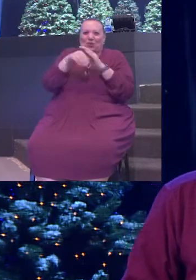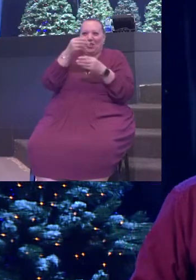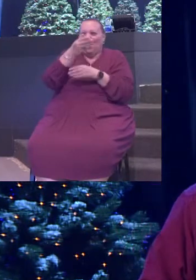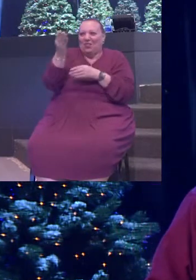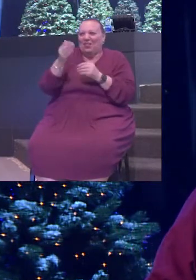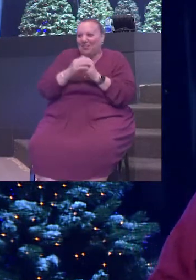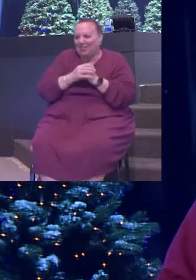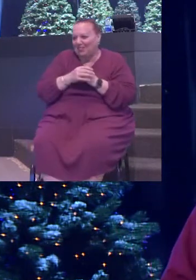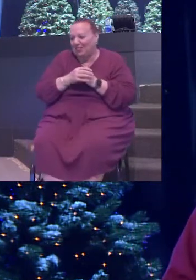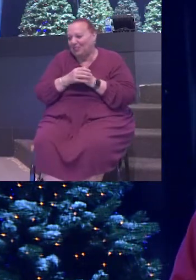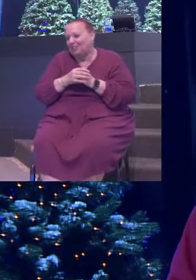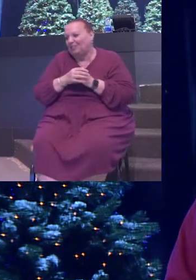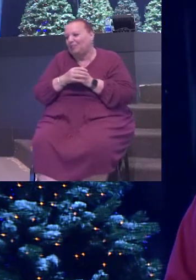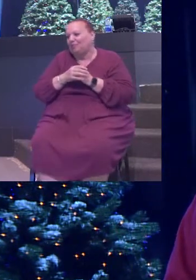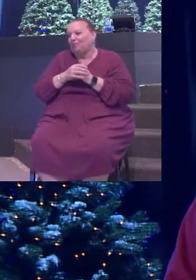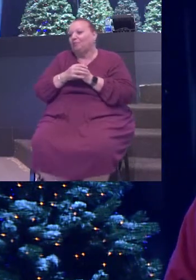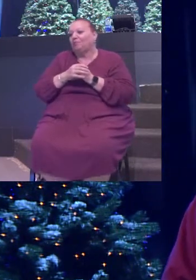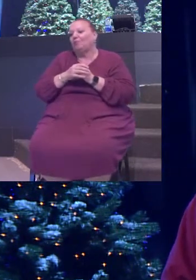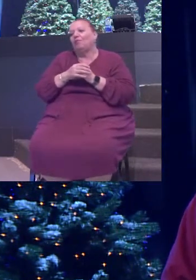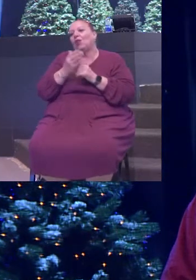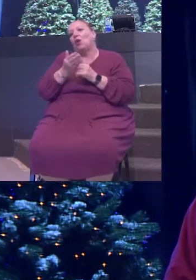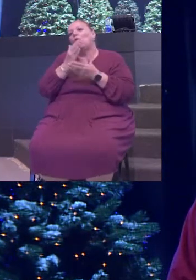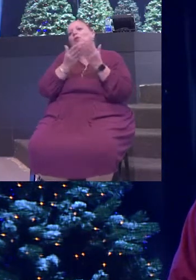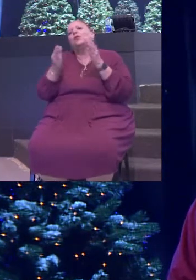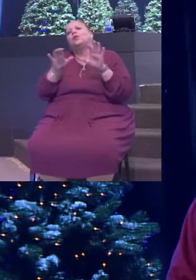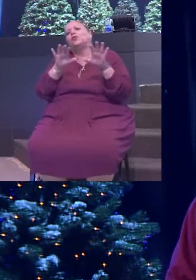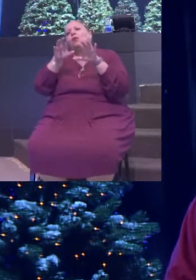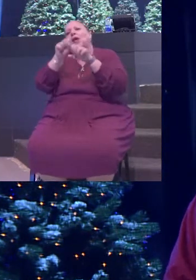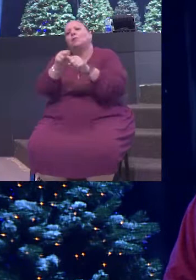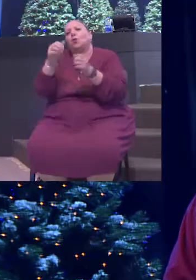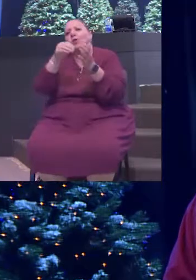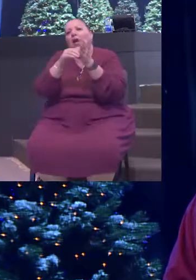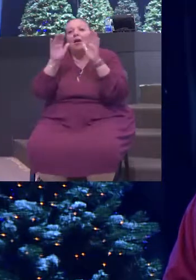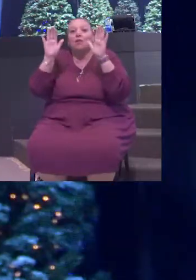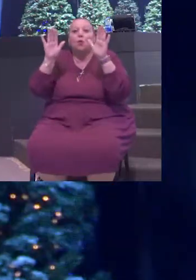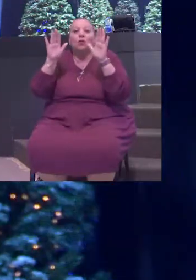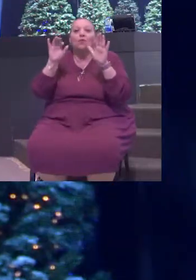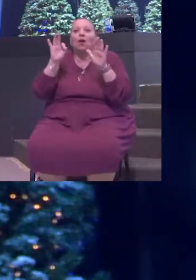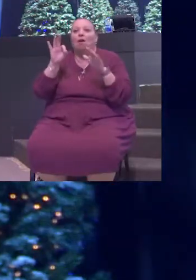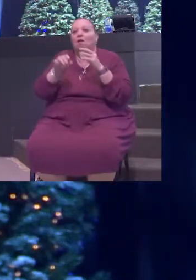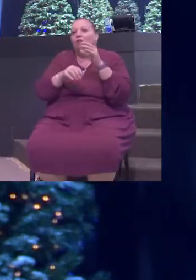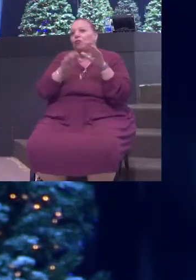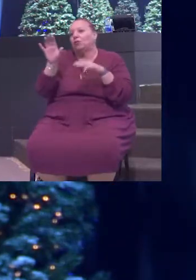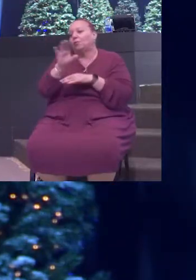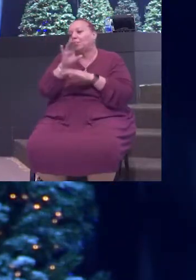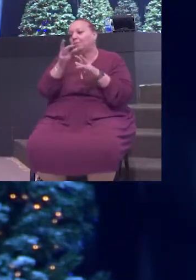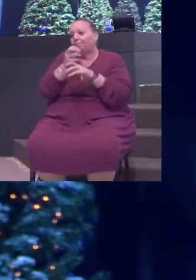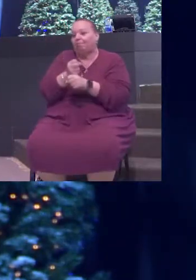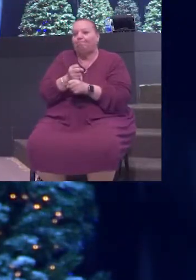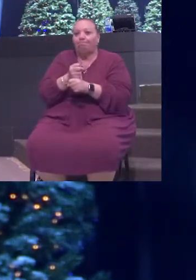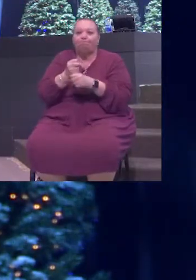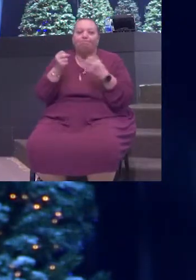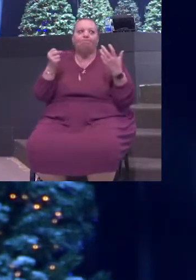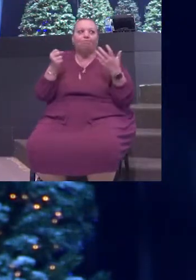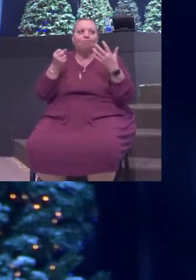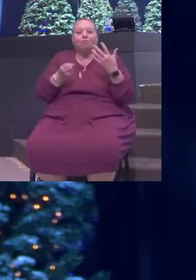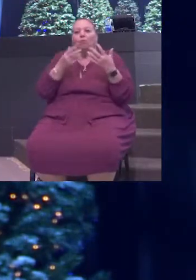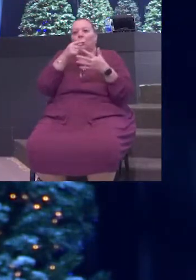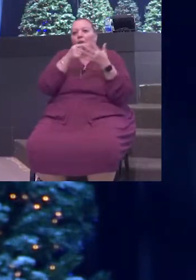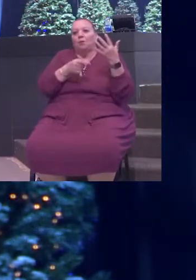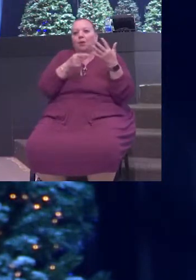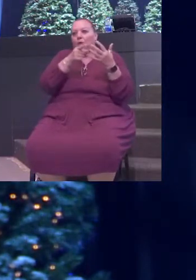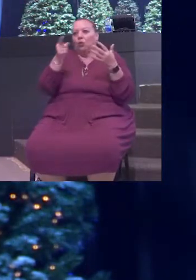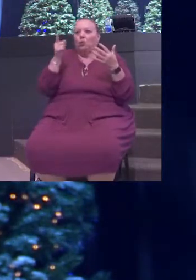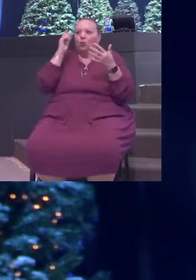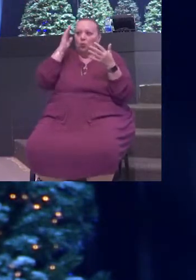there. What are some things you do to recapture the wonder of Christmas? And there are many that you